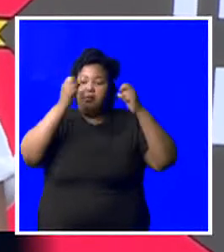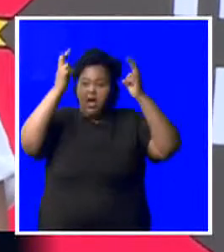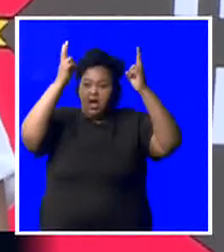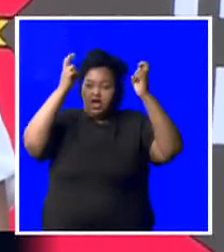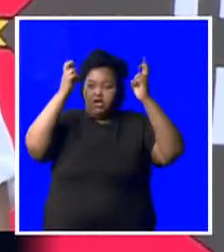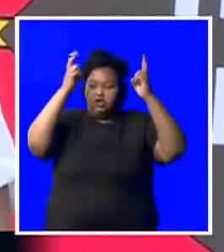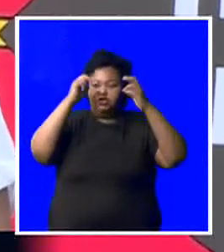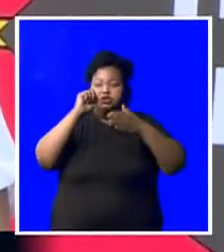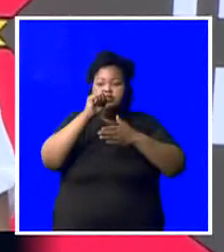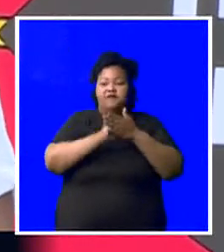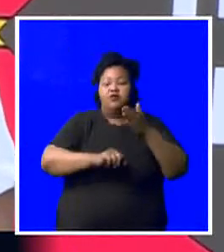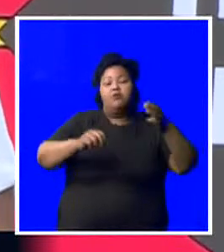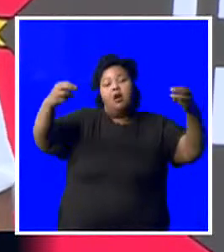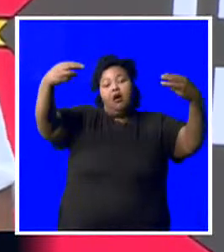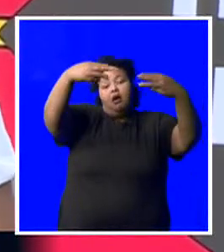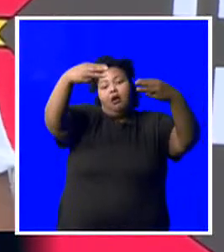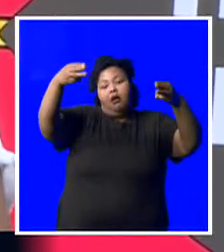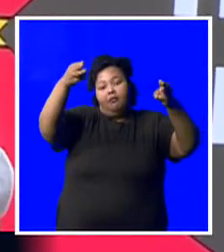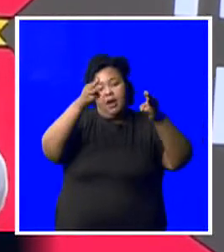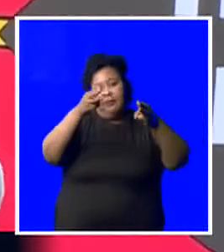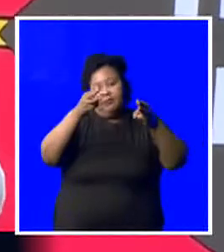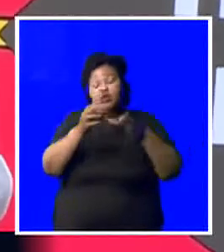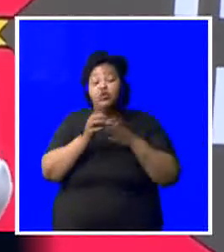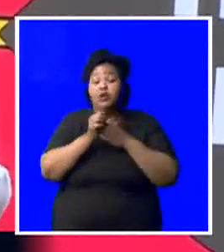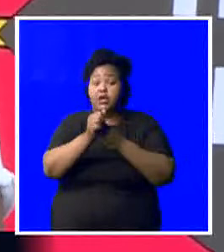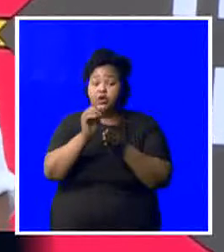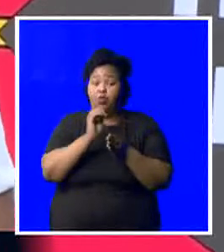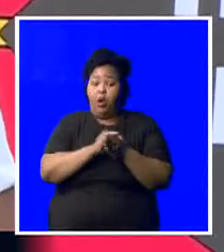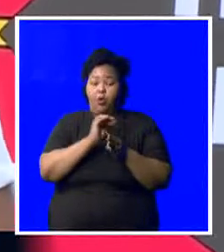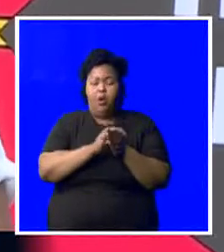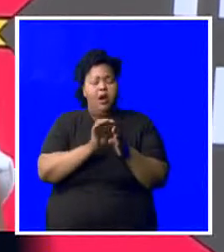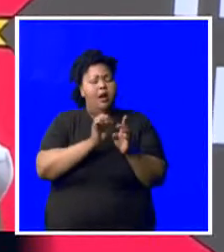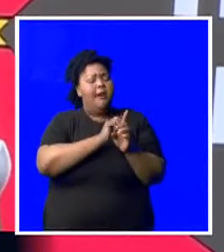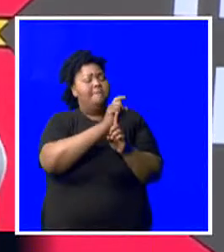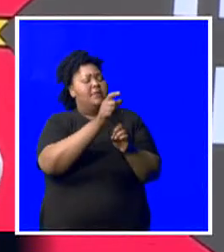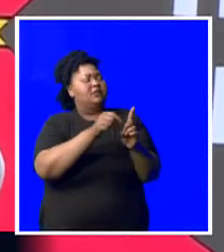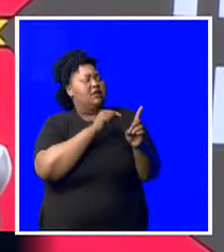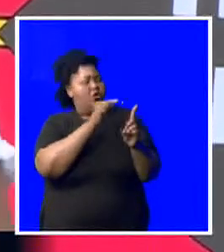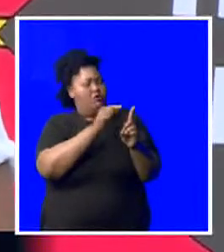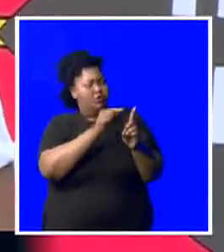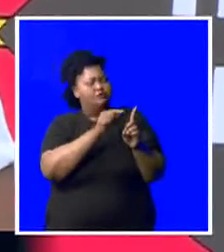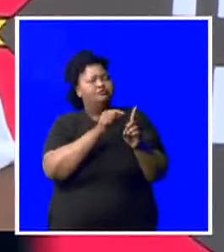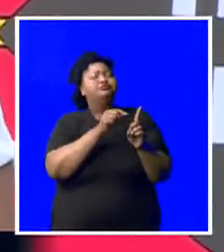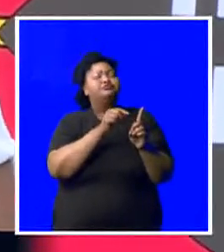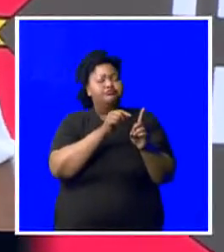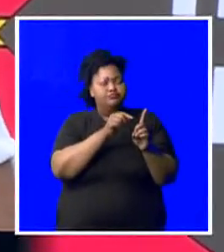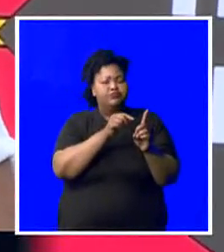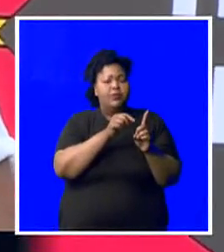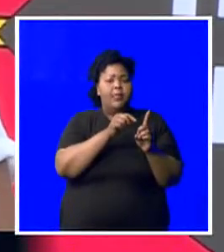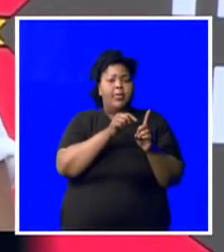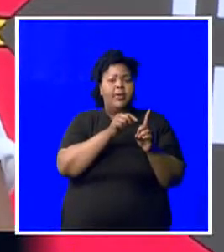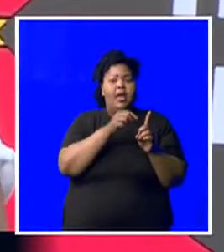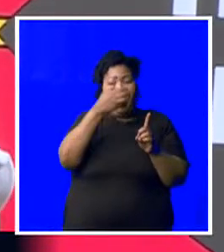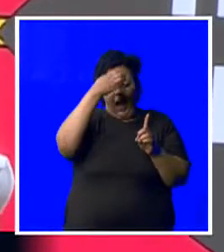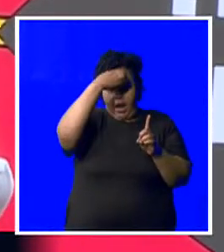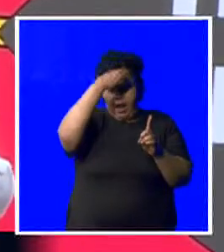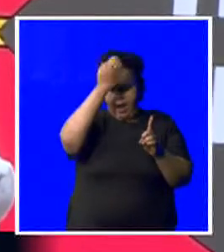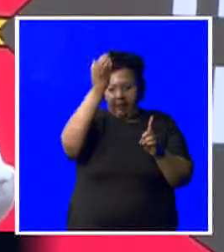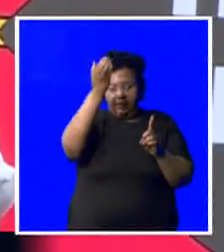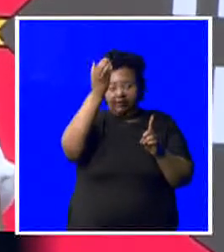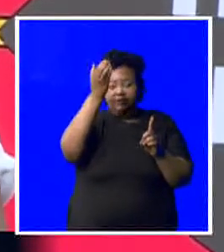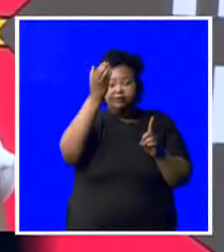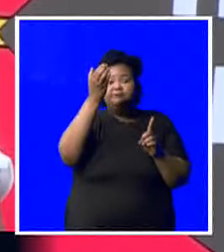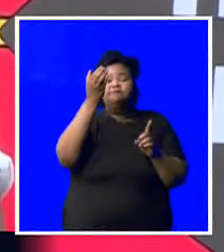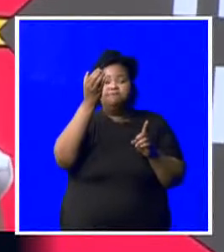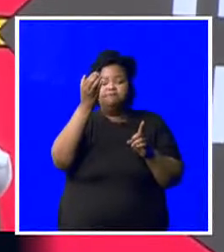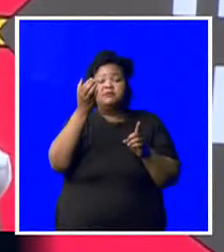abe ngiliso lelikhulu eParliament akabe ngumuntu ke lo understandako yonke imachinery yahulumende phindze akhe